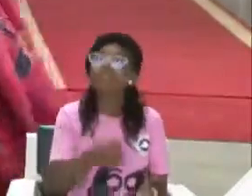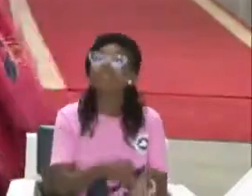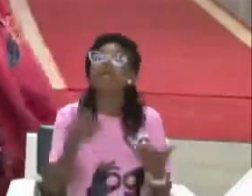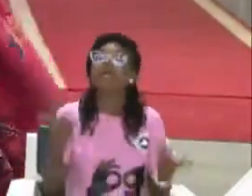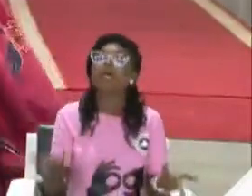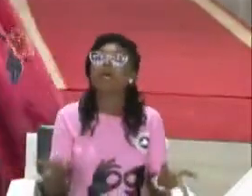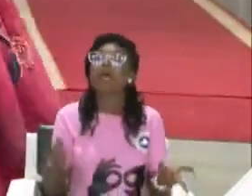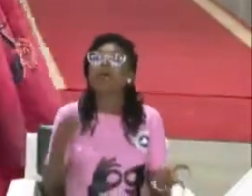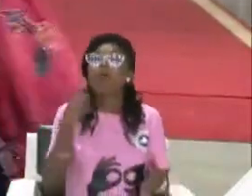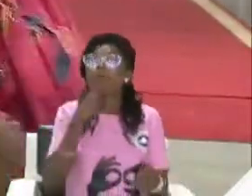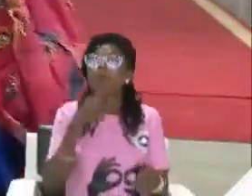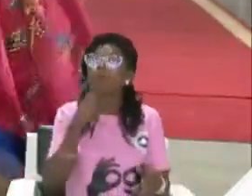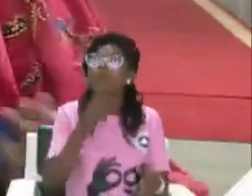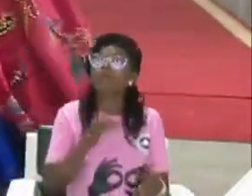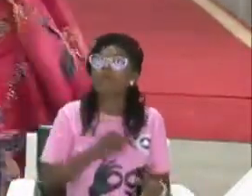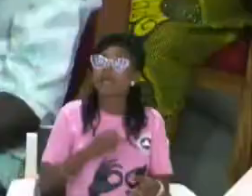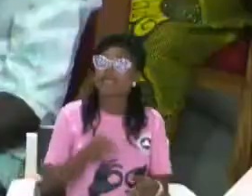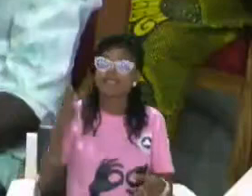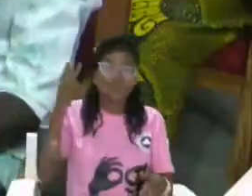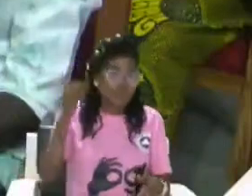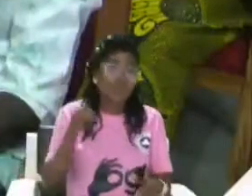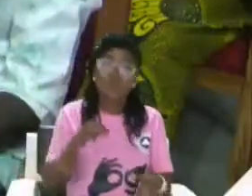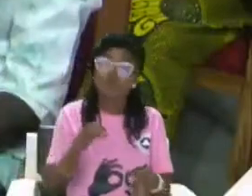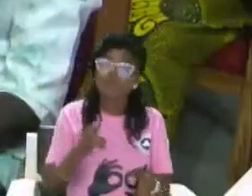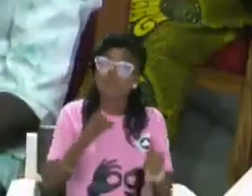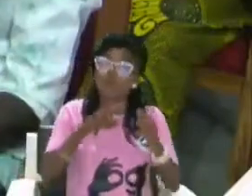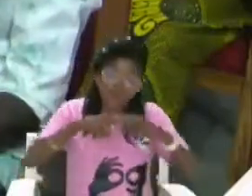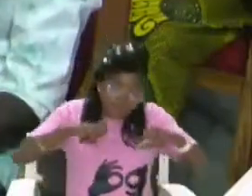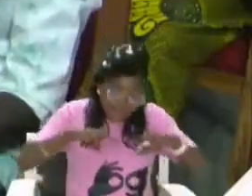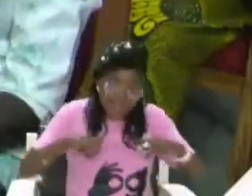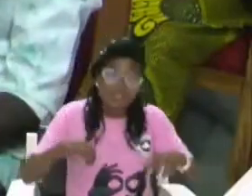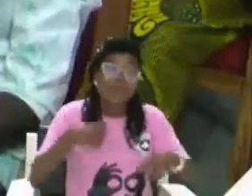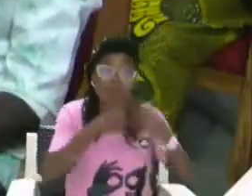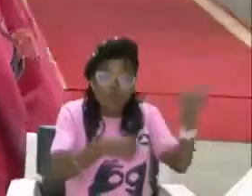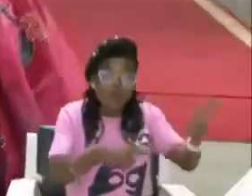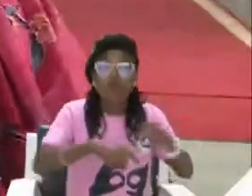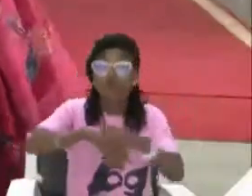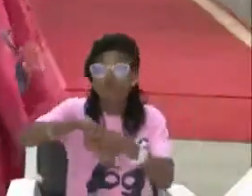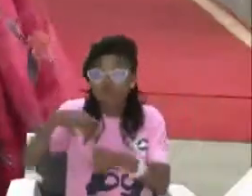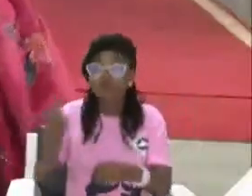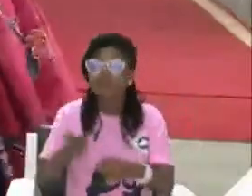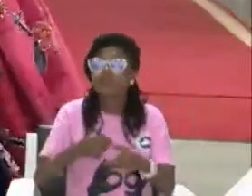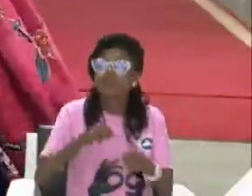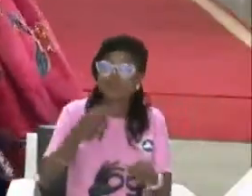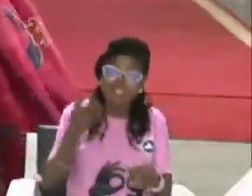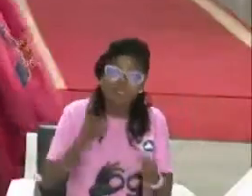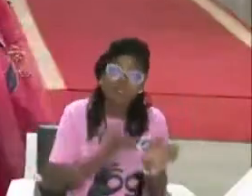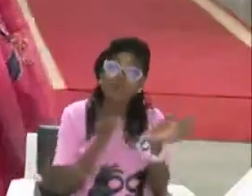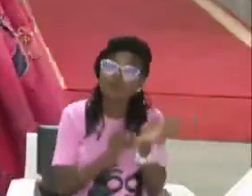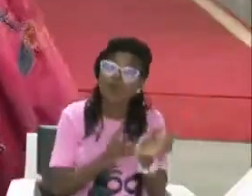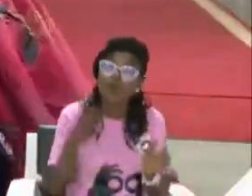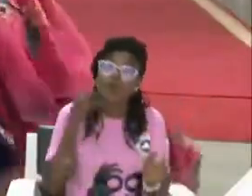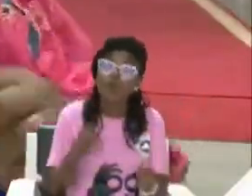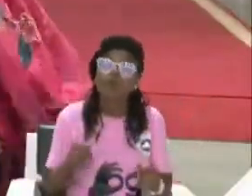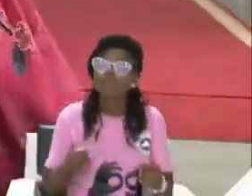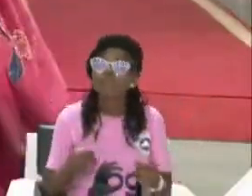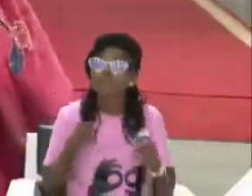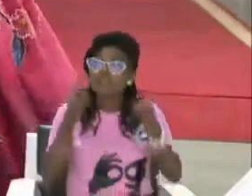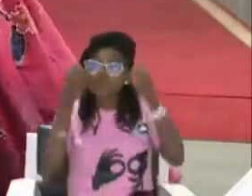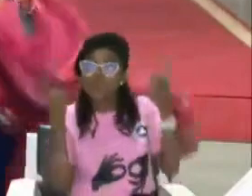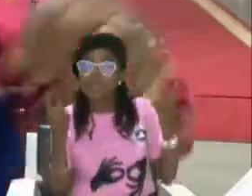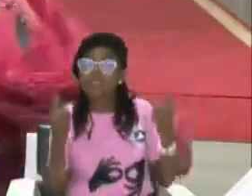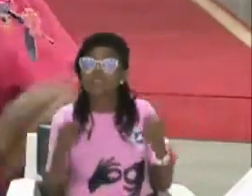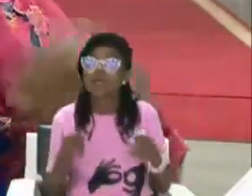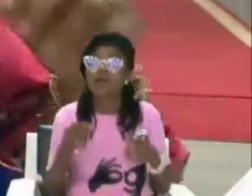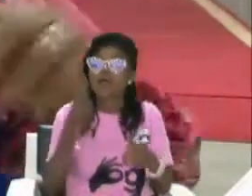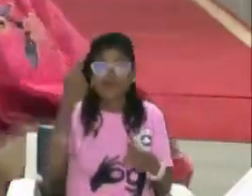me that I have the fibroid? I said it was diagnosed. And we went back to the hospital. The doctor was shocked. He said, okay,